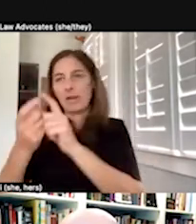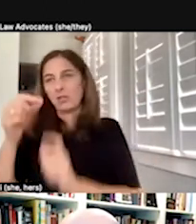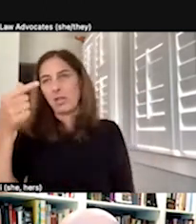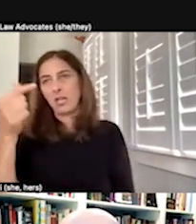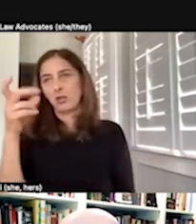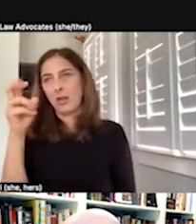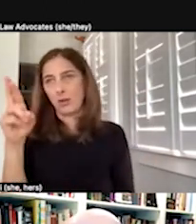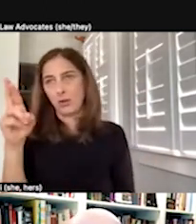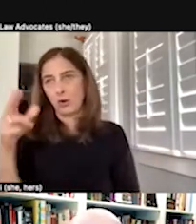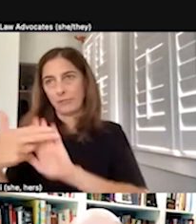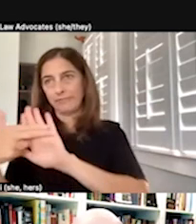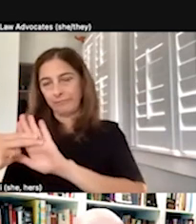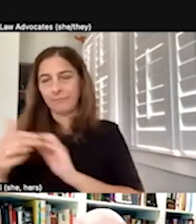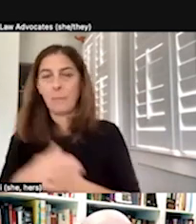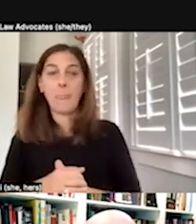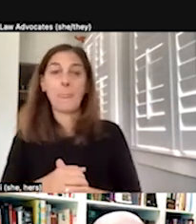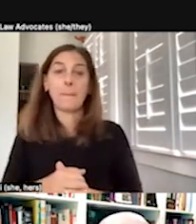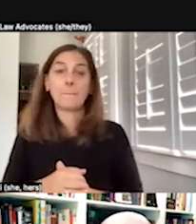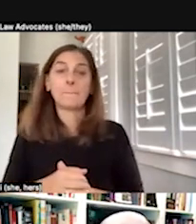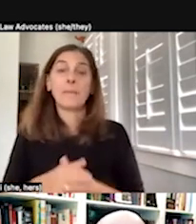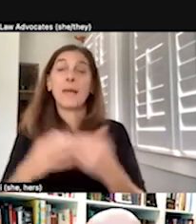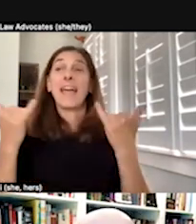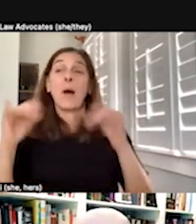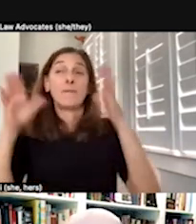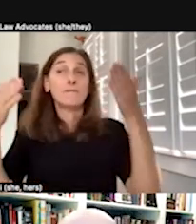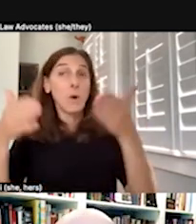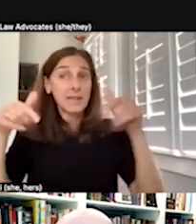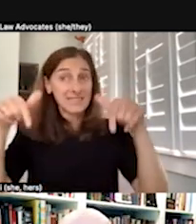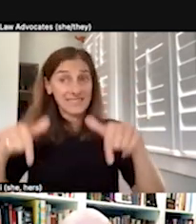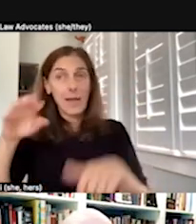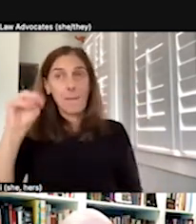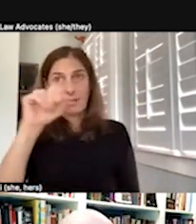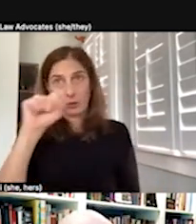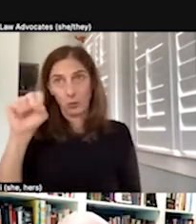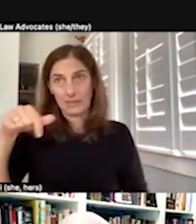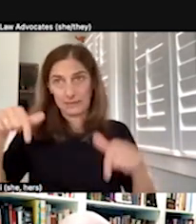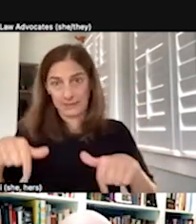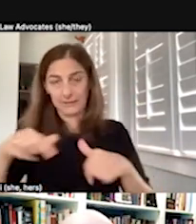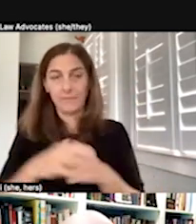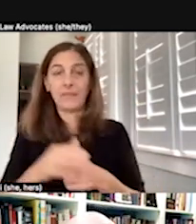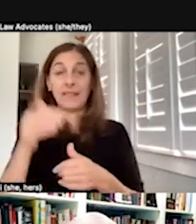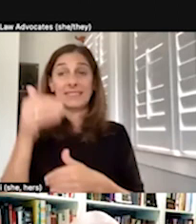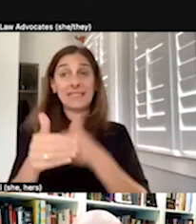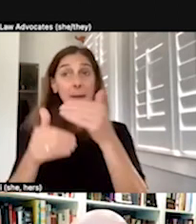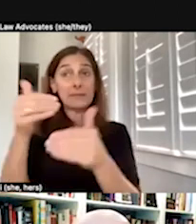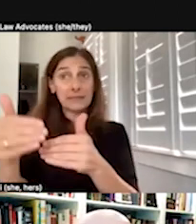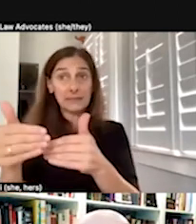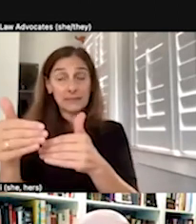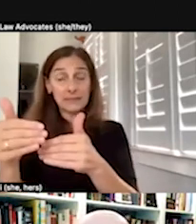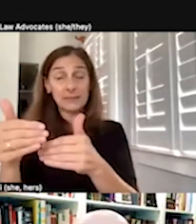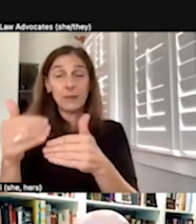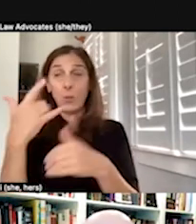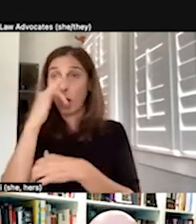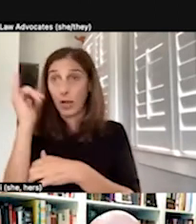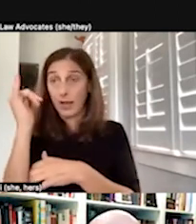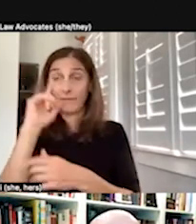All right. Thinking about name and gender marker changes within Massachusetts specifically, the steps for changing a legal